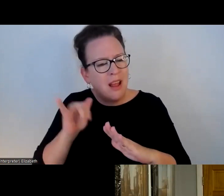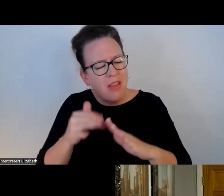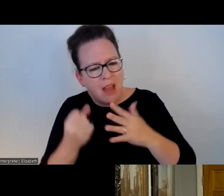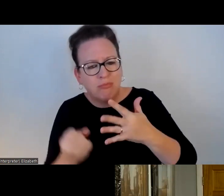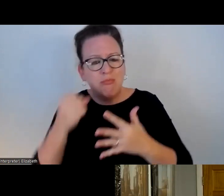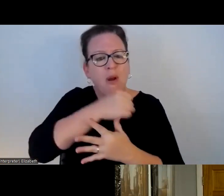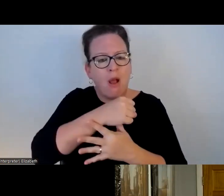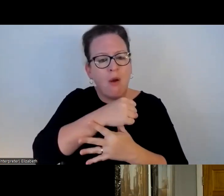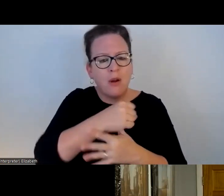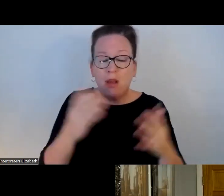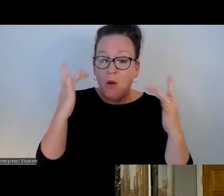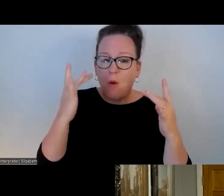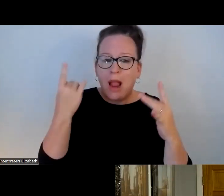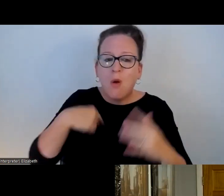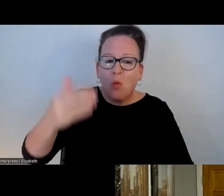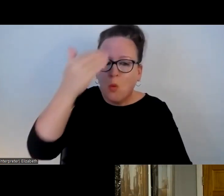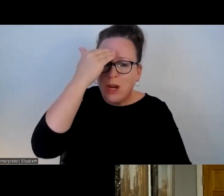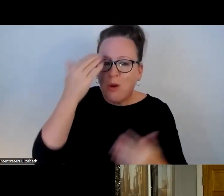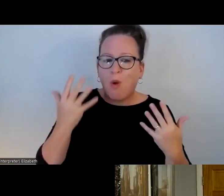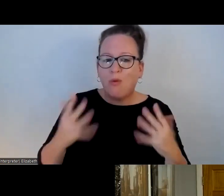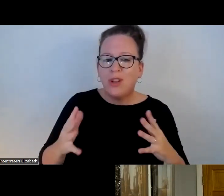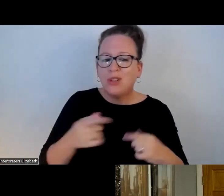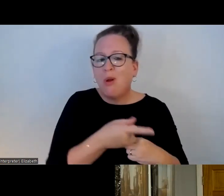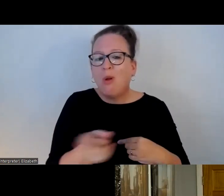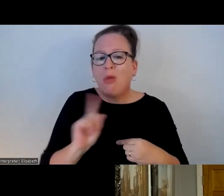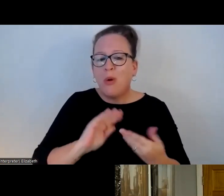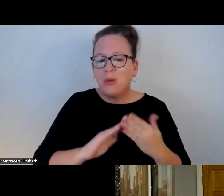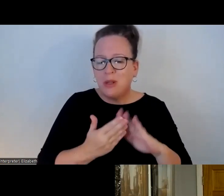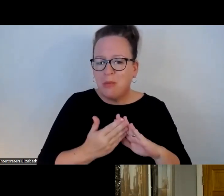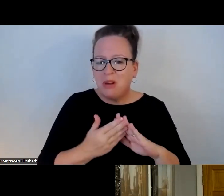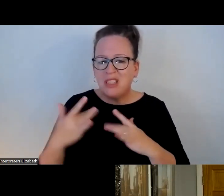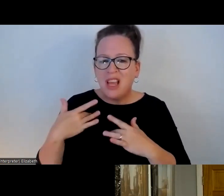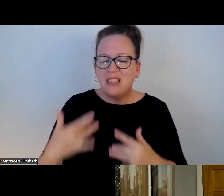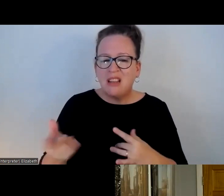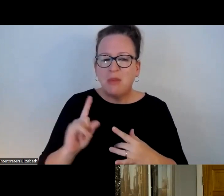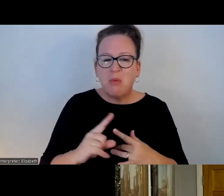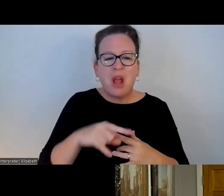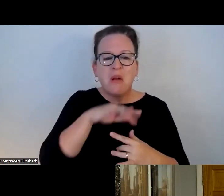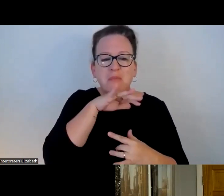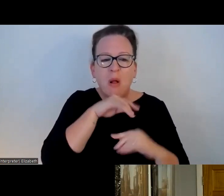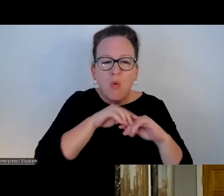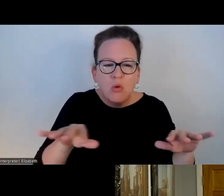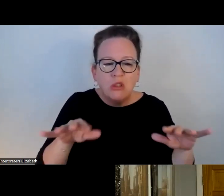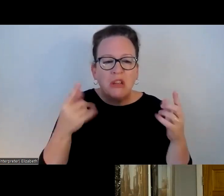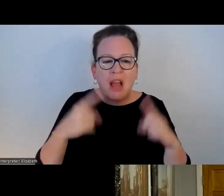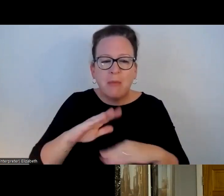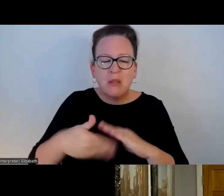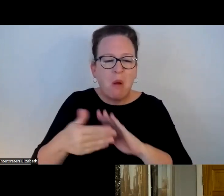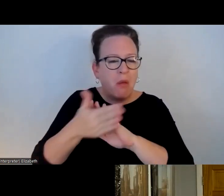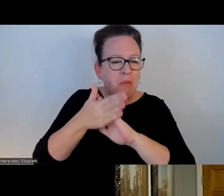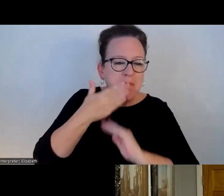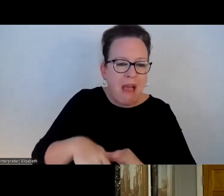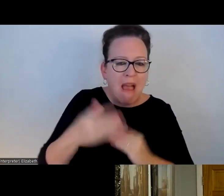we know that those communities are the targets for all the polluters and all the bad, and that we do not have